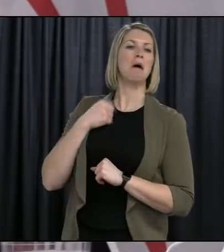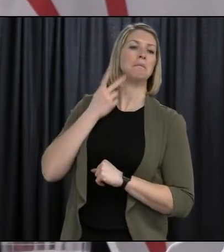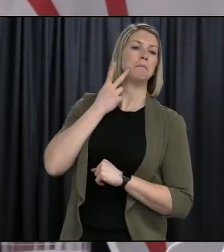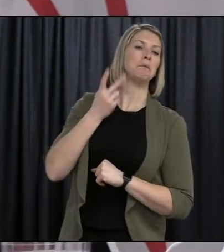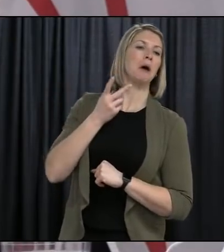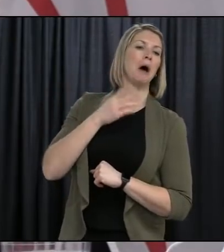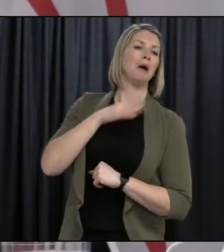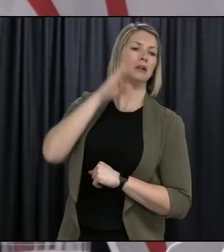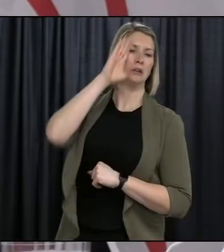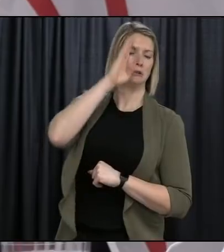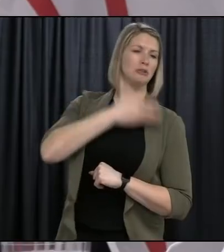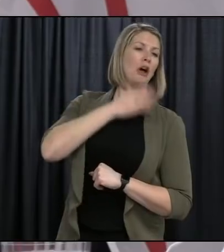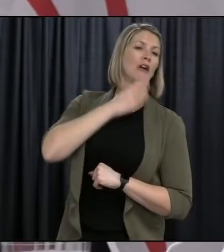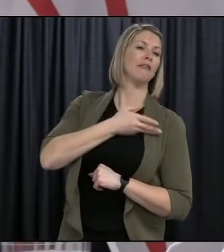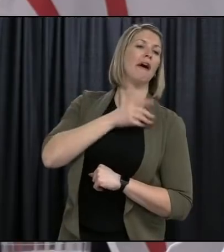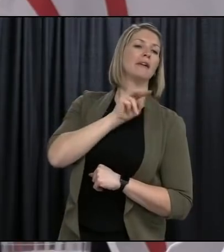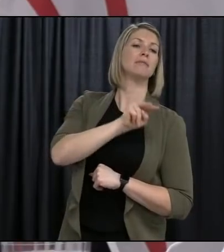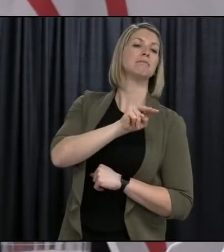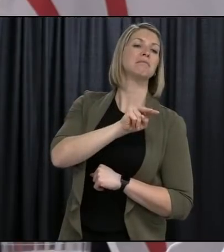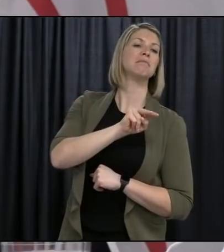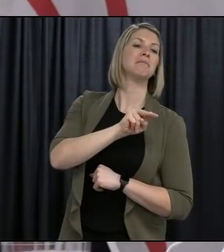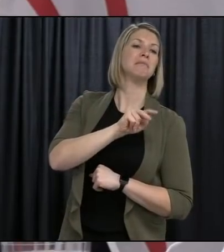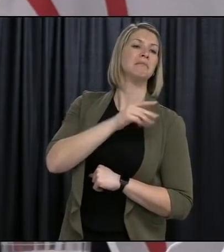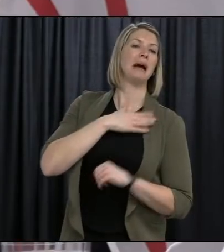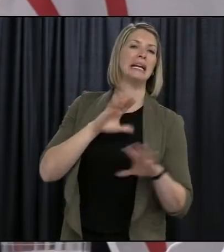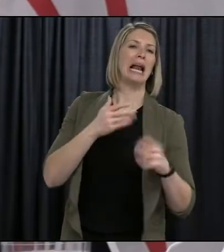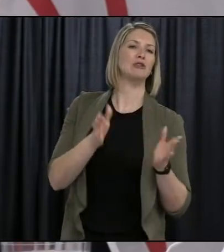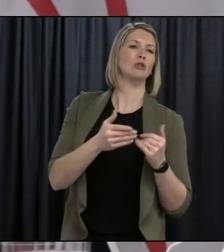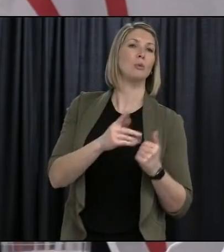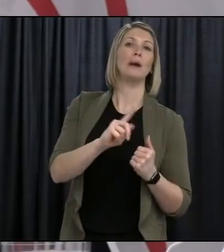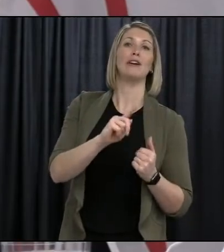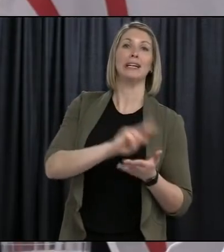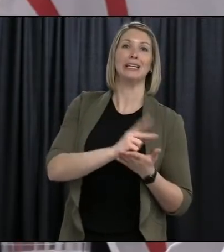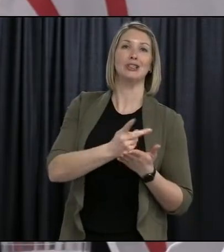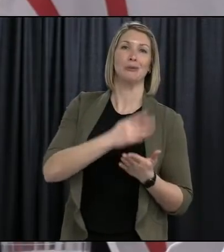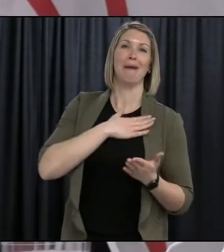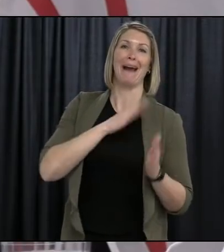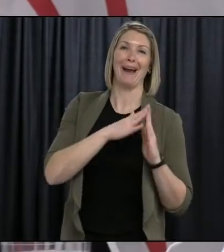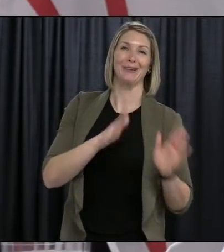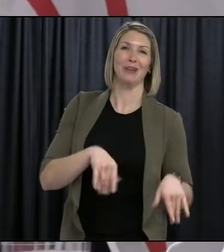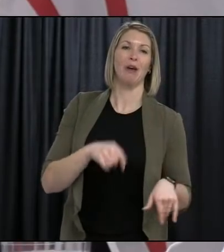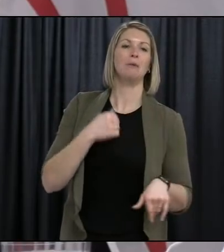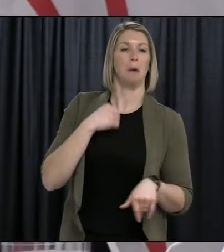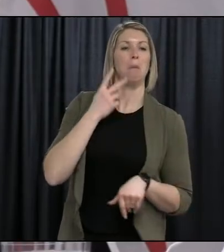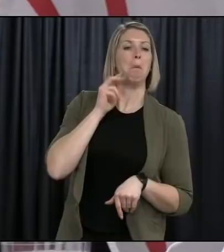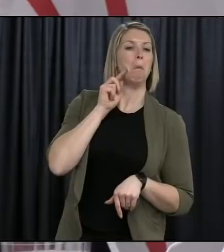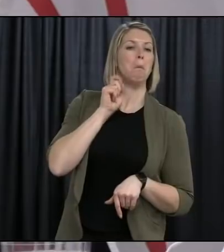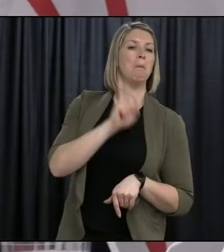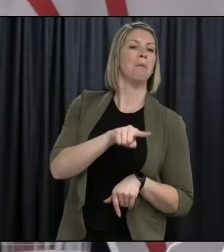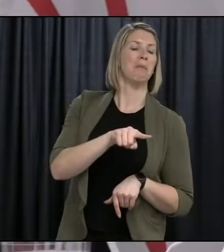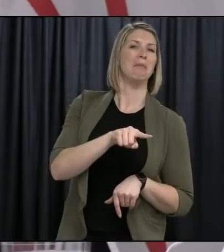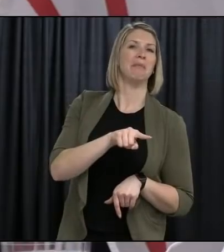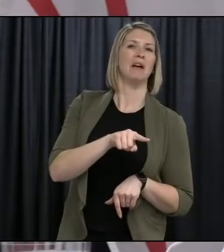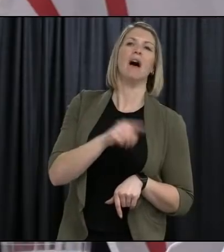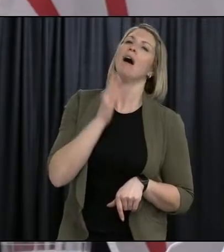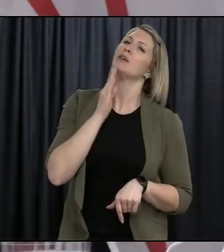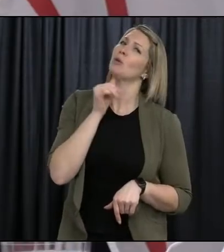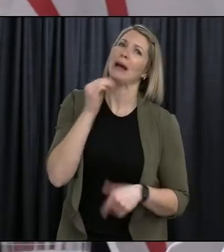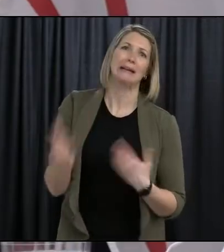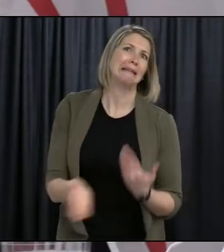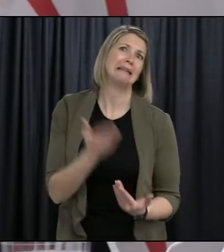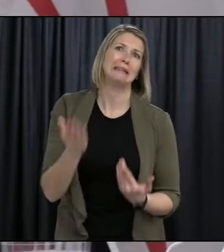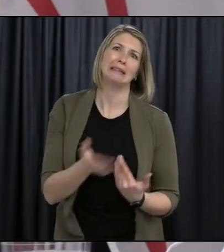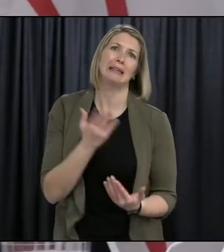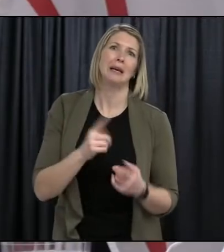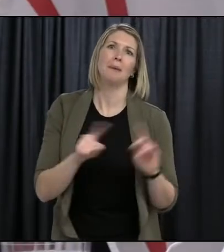classroom that was happening within my own kitchen. So I know it hasn't been easy, and I know there's still hiccups in the process, but to